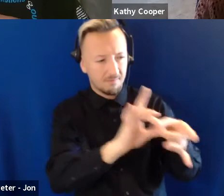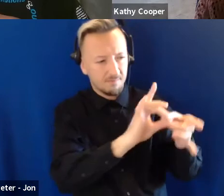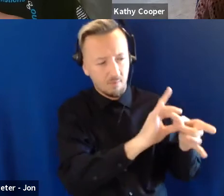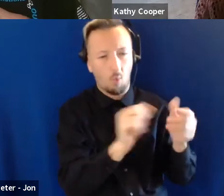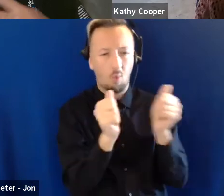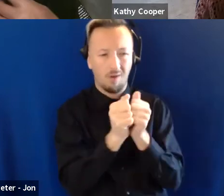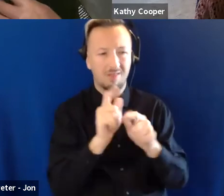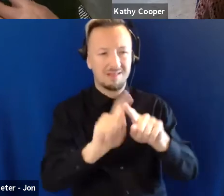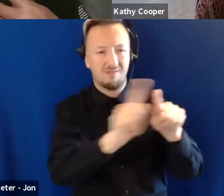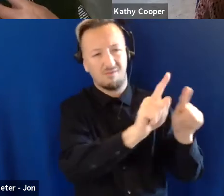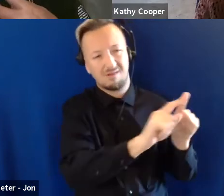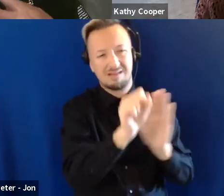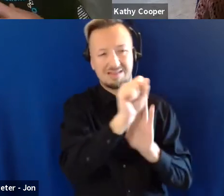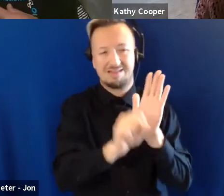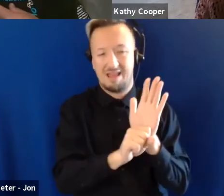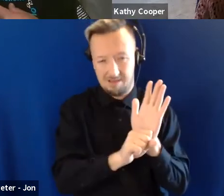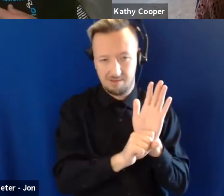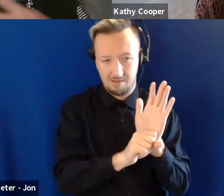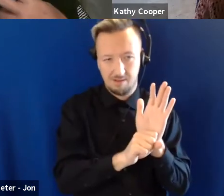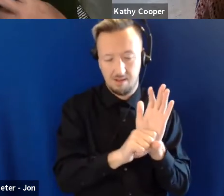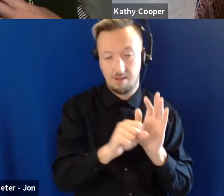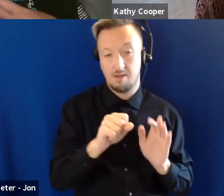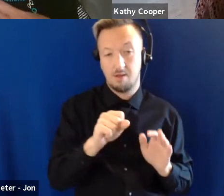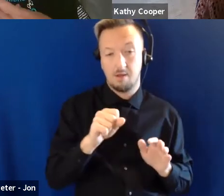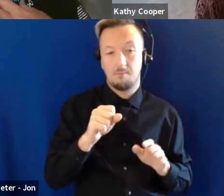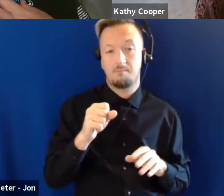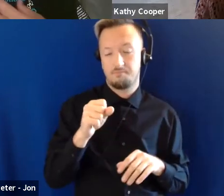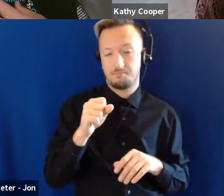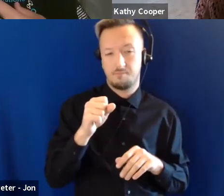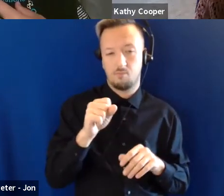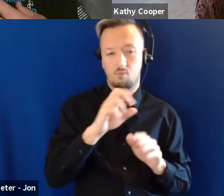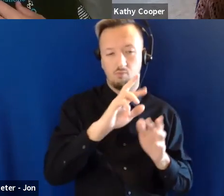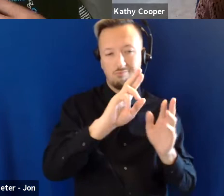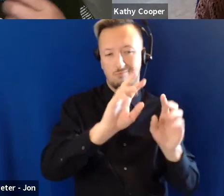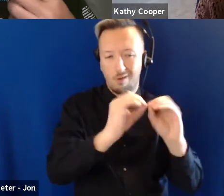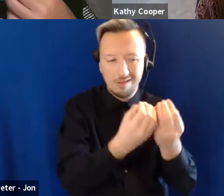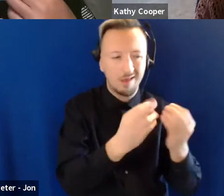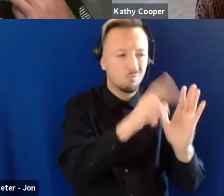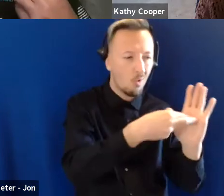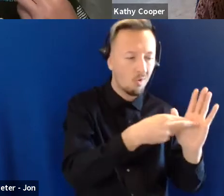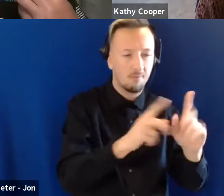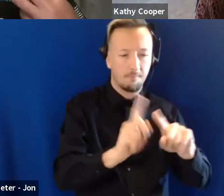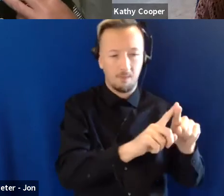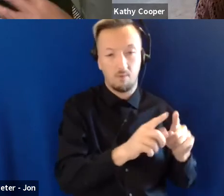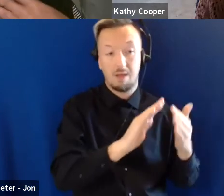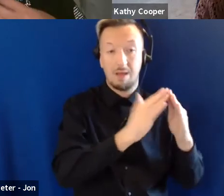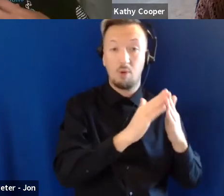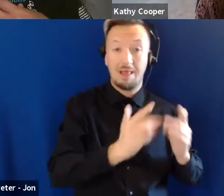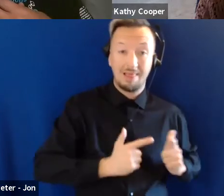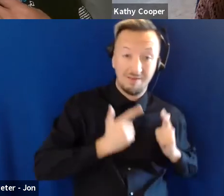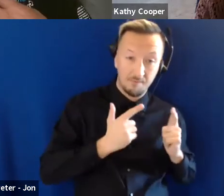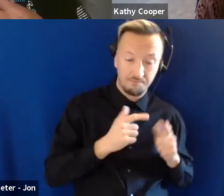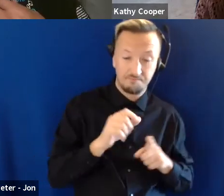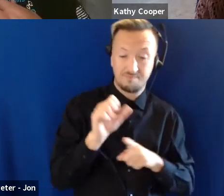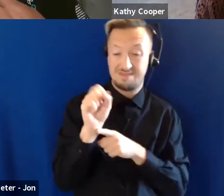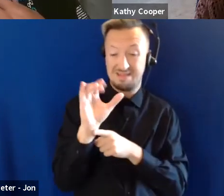entities, right? And then passing through that, the Administration on Community Living, SILCs, have their